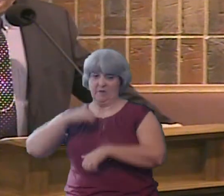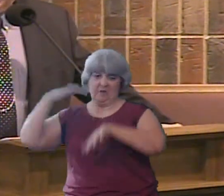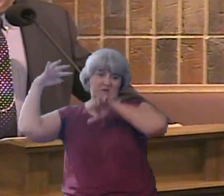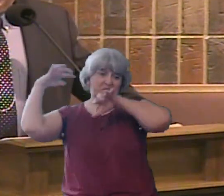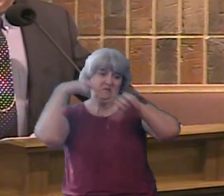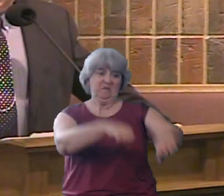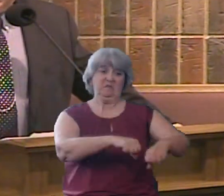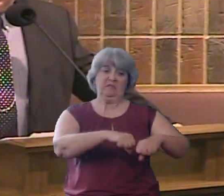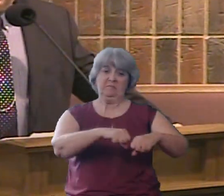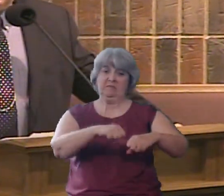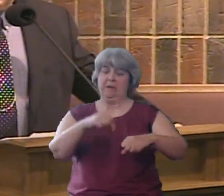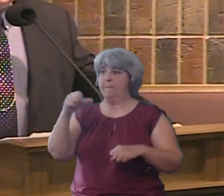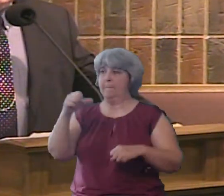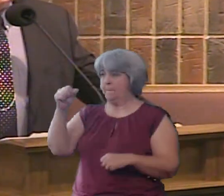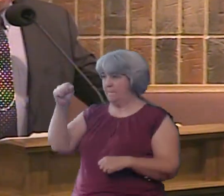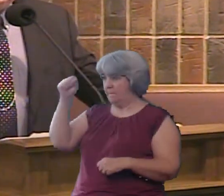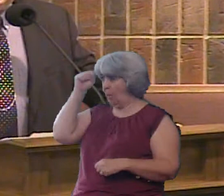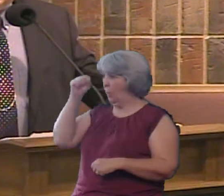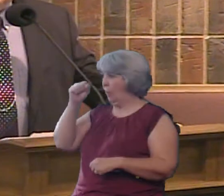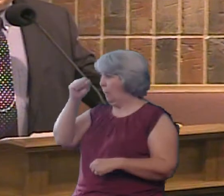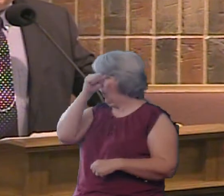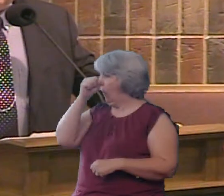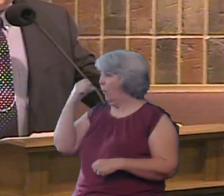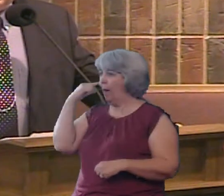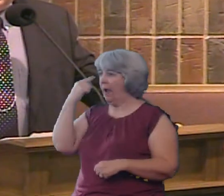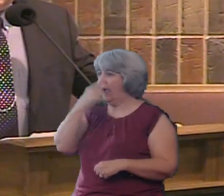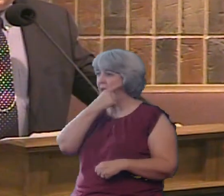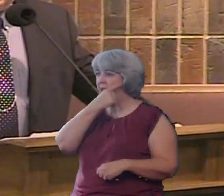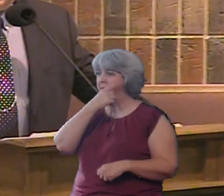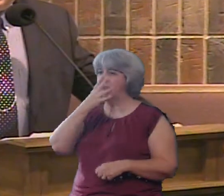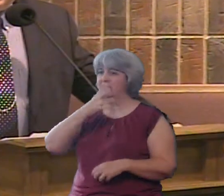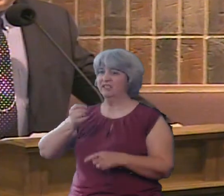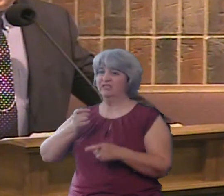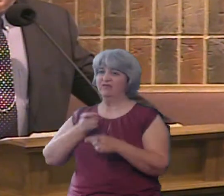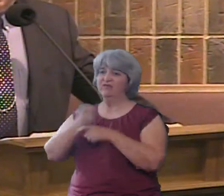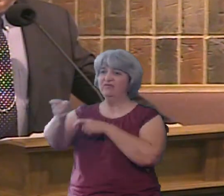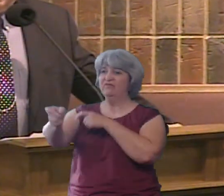out, and is used for sport.